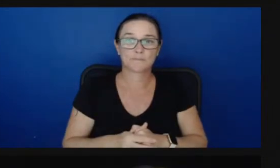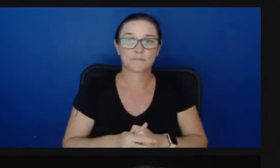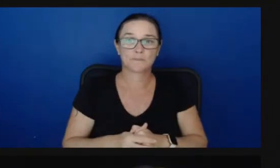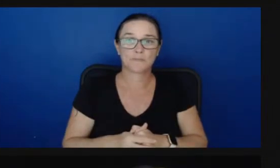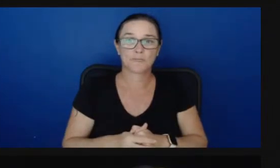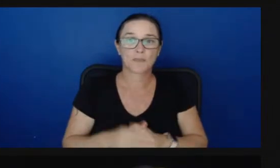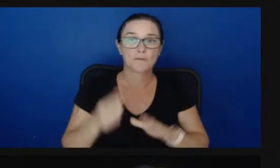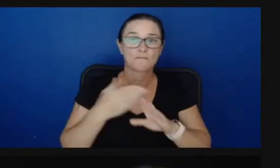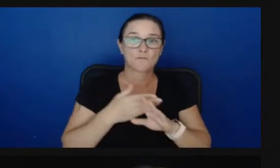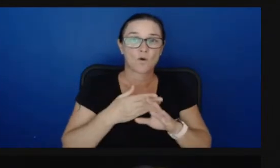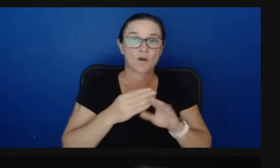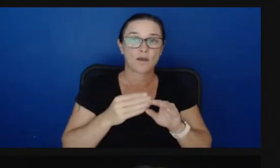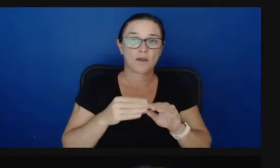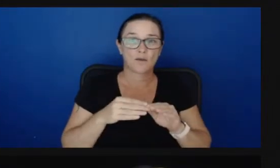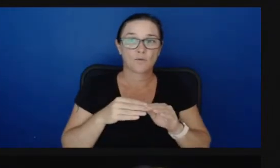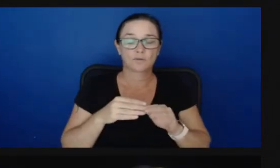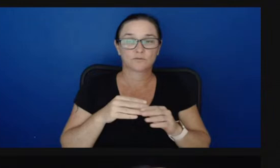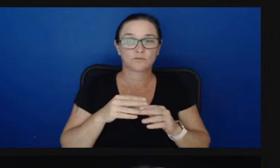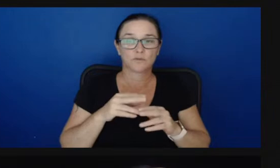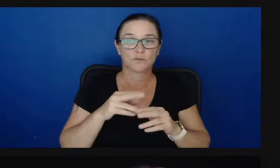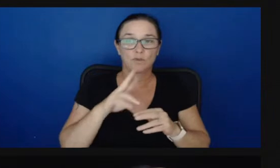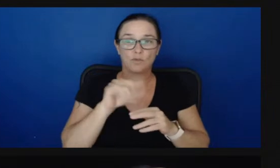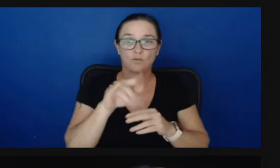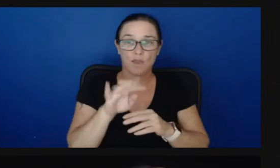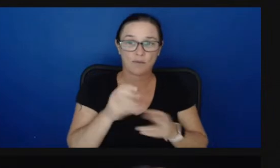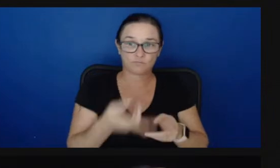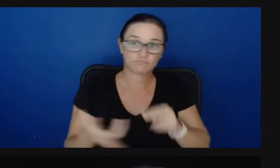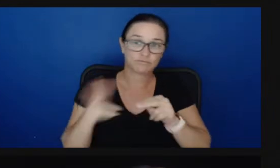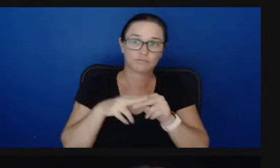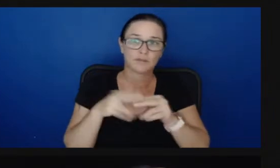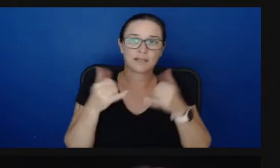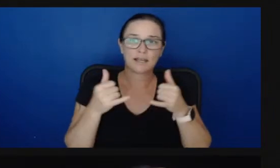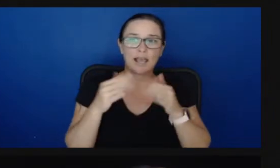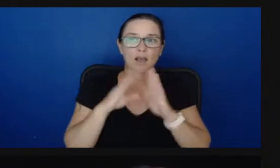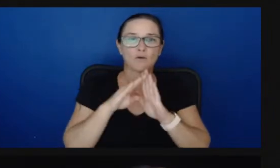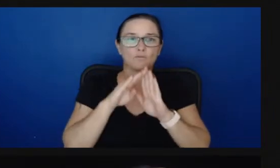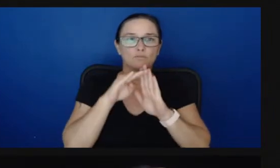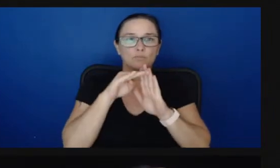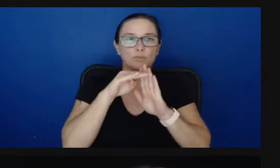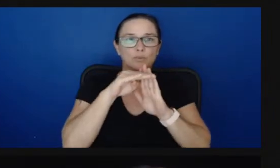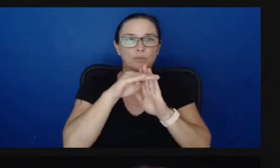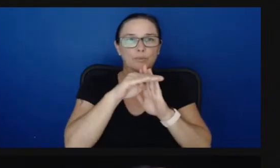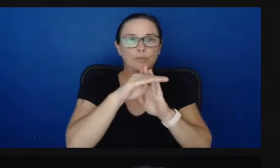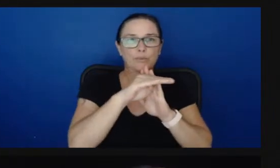quickly. And is still rising more slowly here at the very end, almost flat.